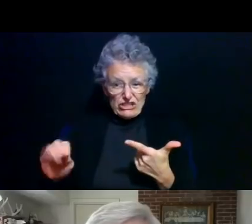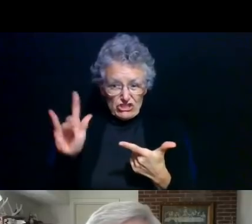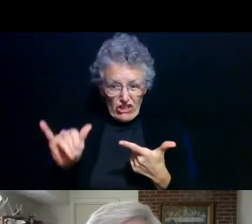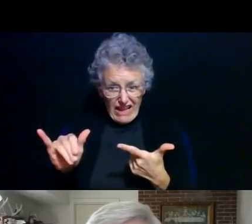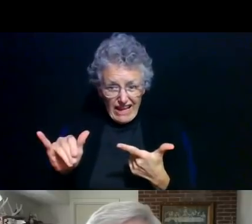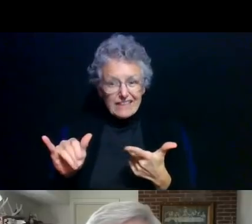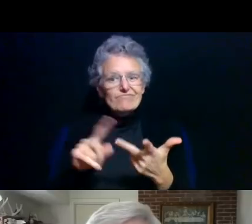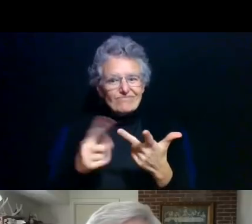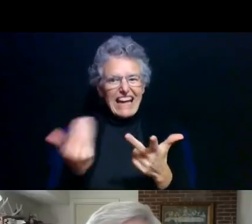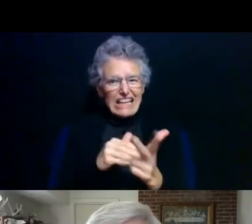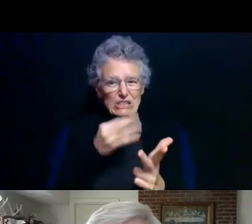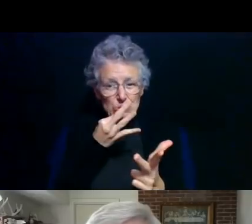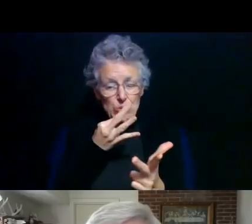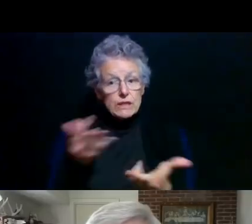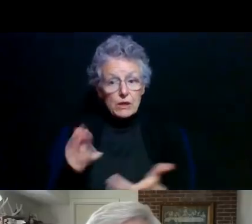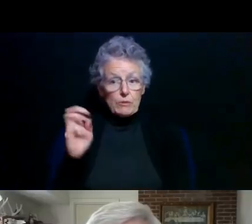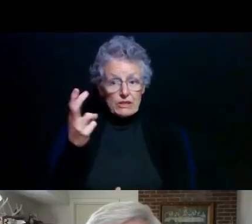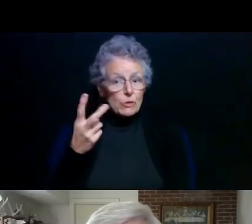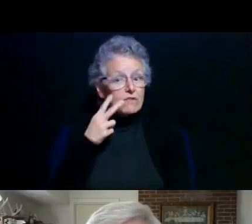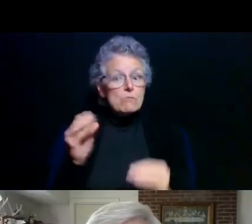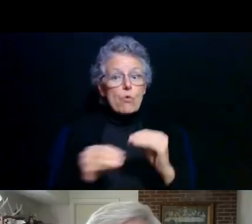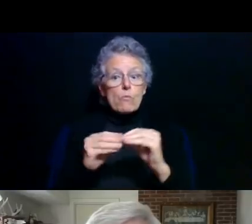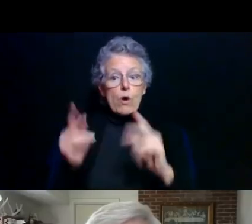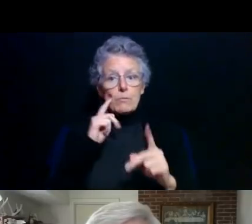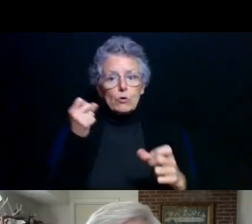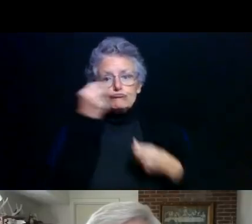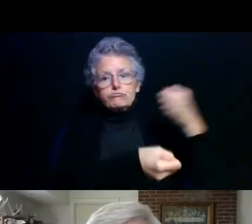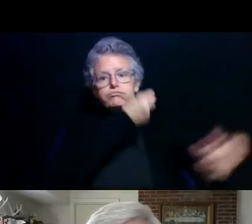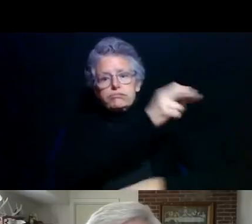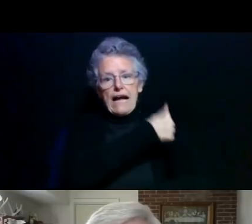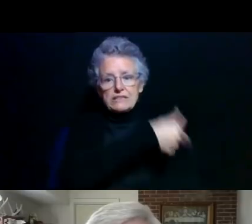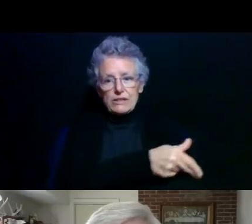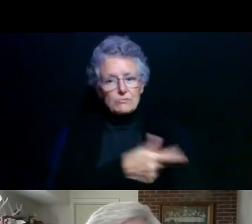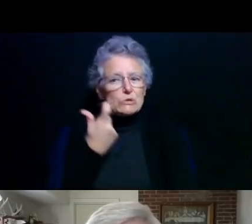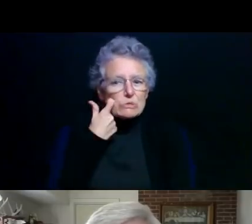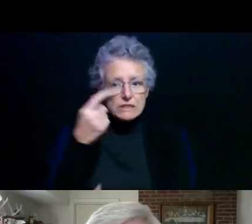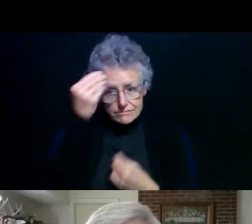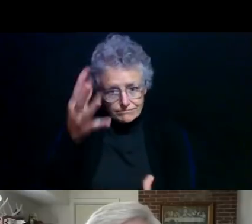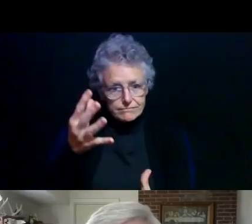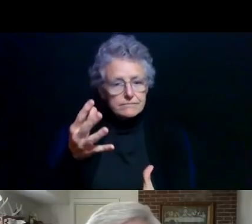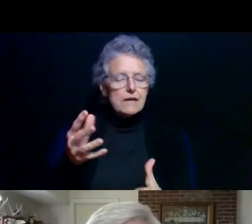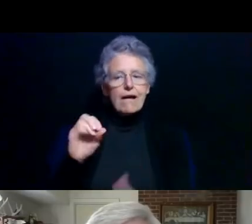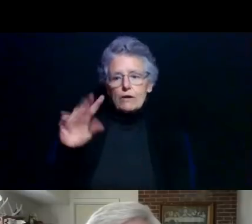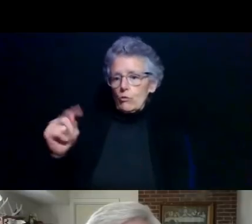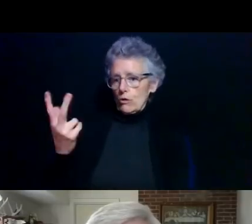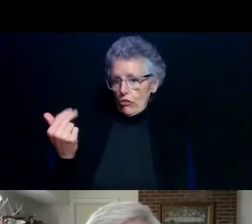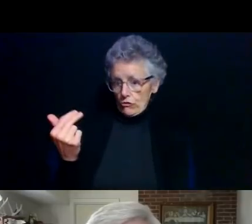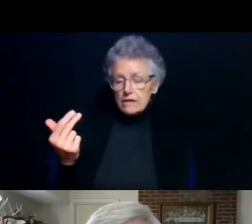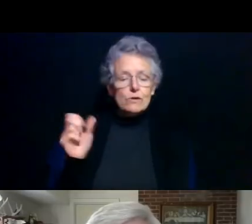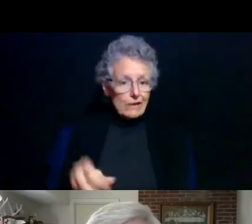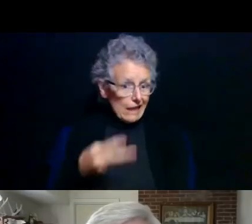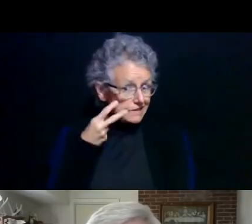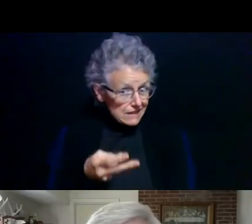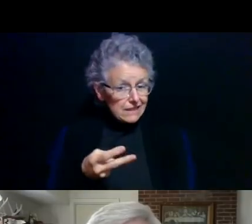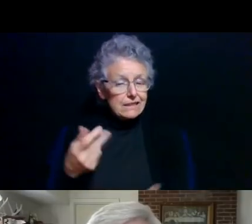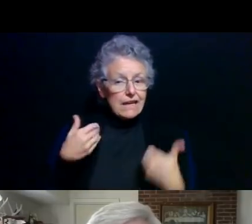across the state of Michigan an increase in hospitalization, and this is the most recent data that I have from October 13th. And you can see that